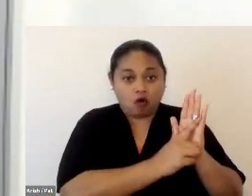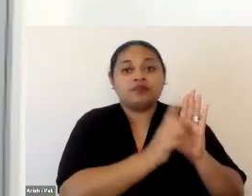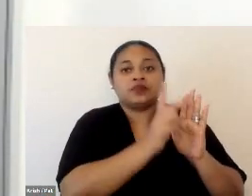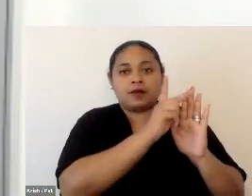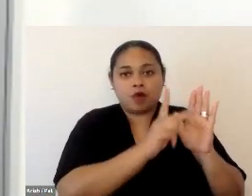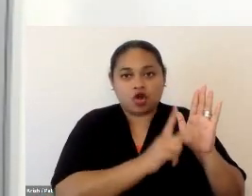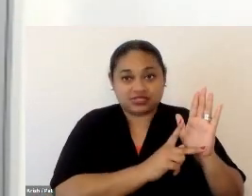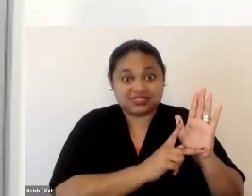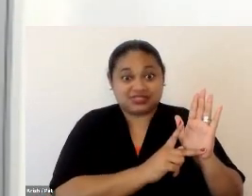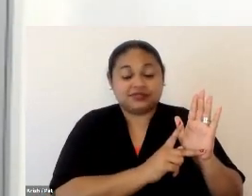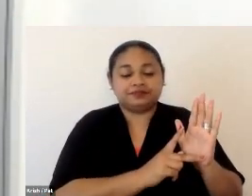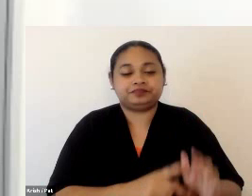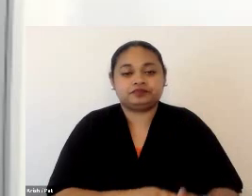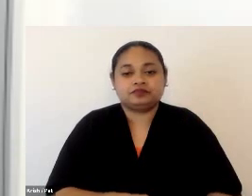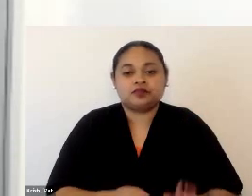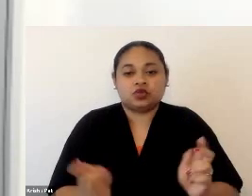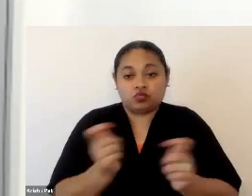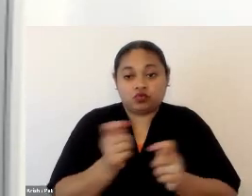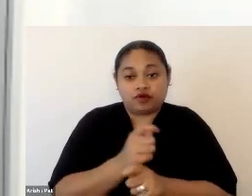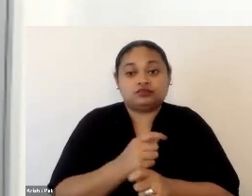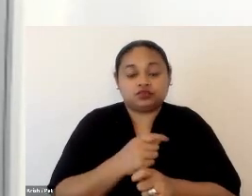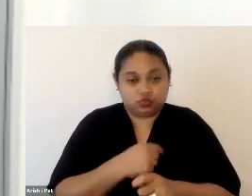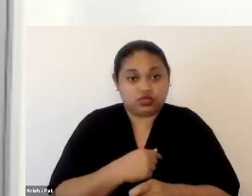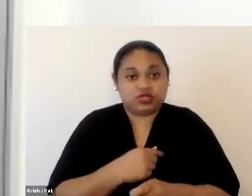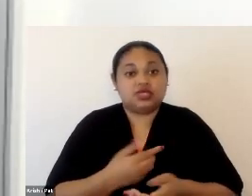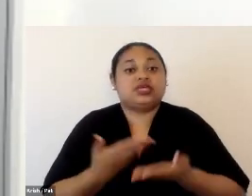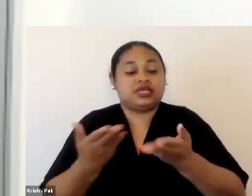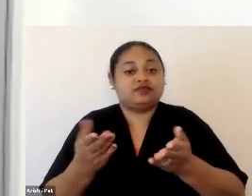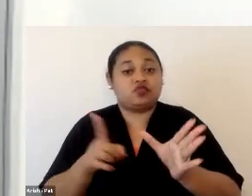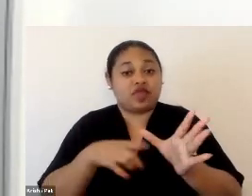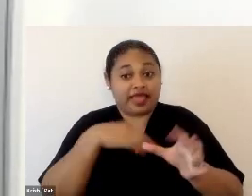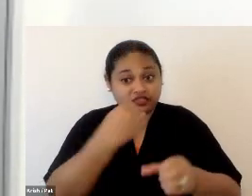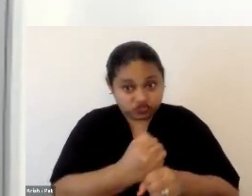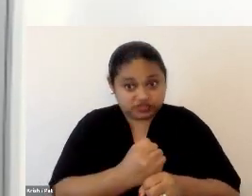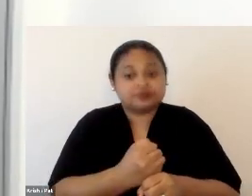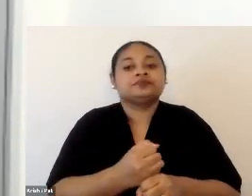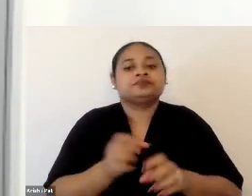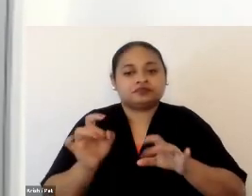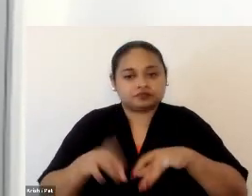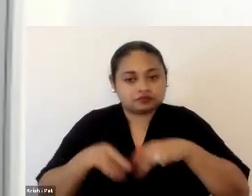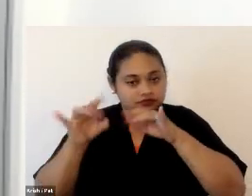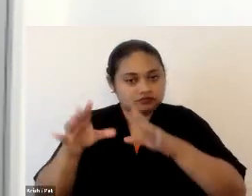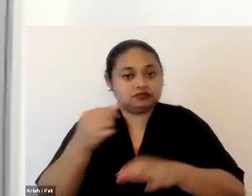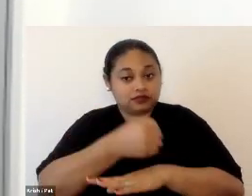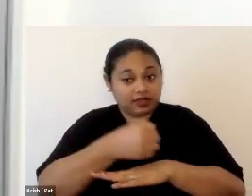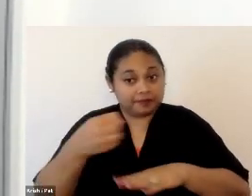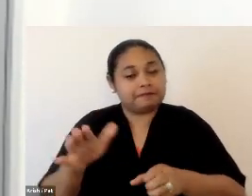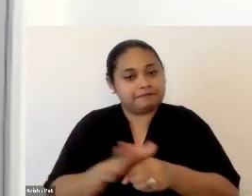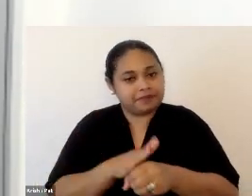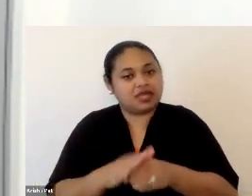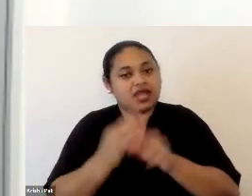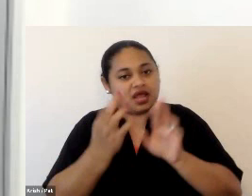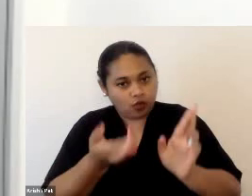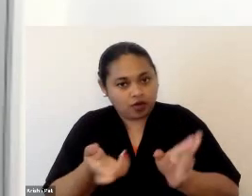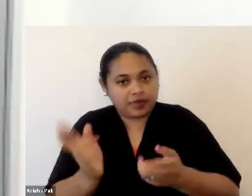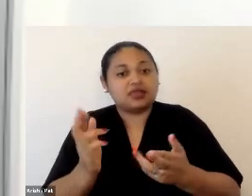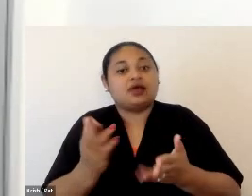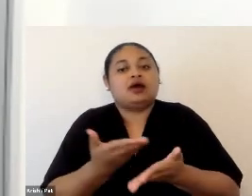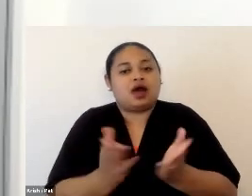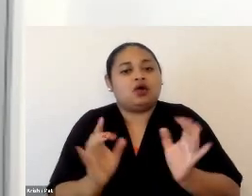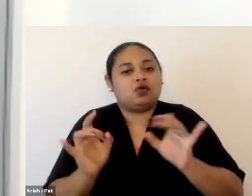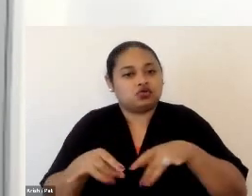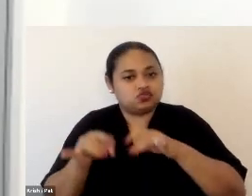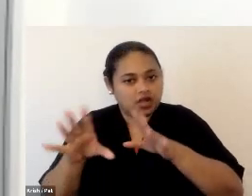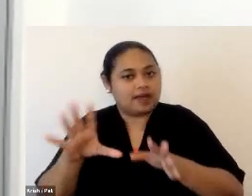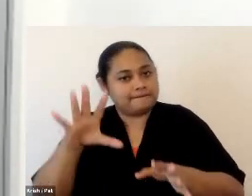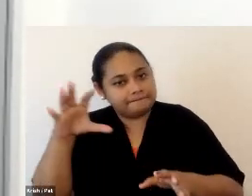that report to the Attorney General and the Australian government and made our recommendations on how Australia needs to